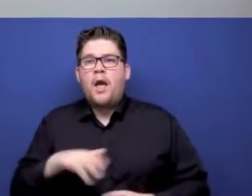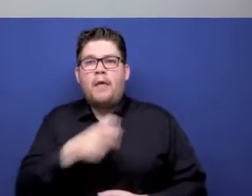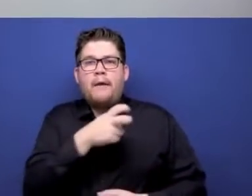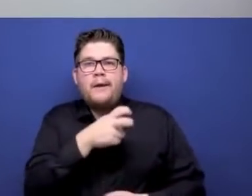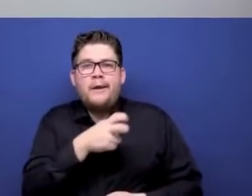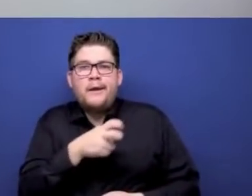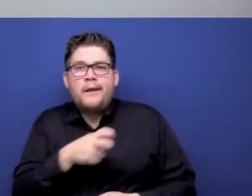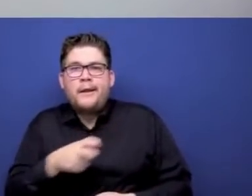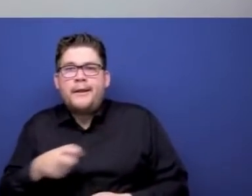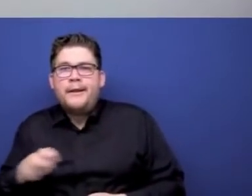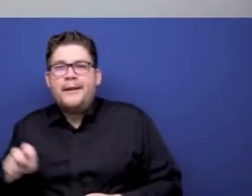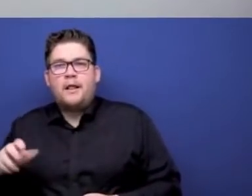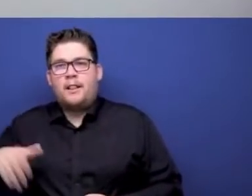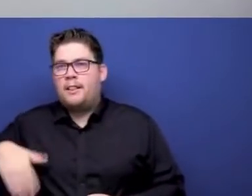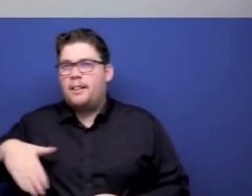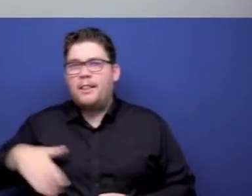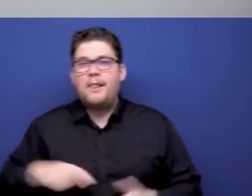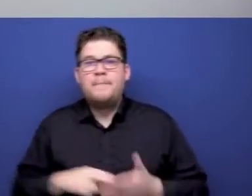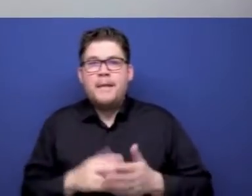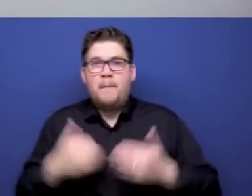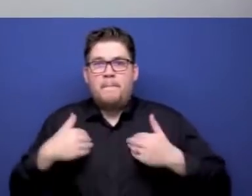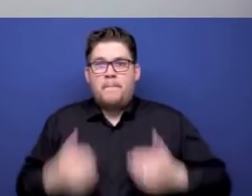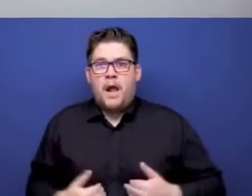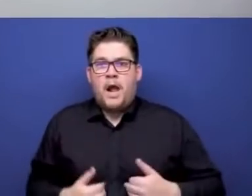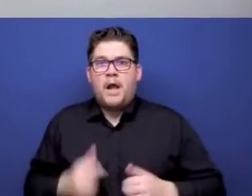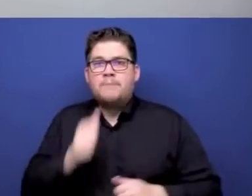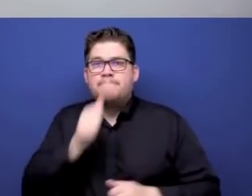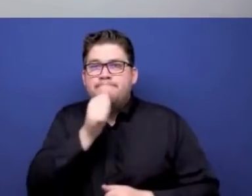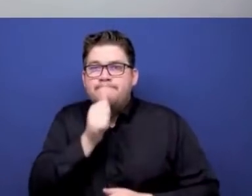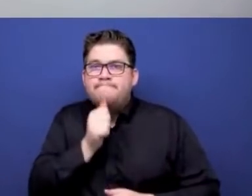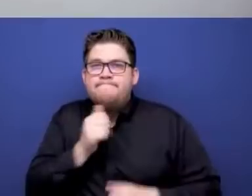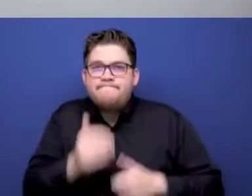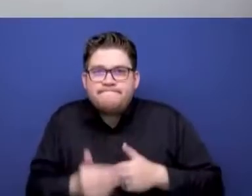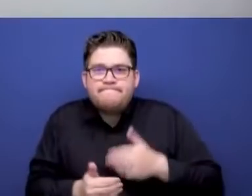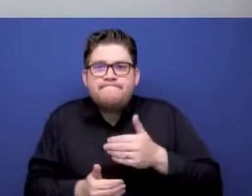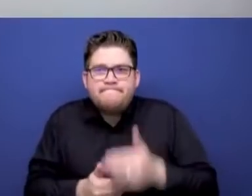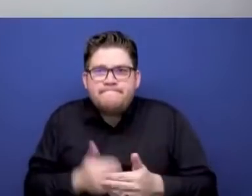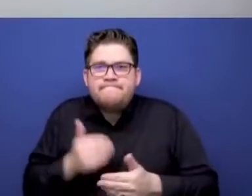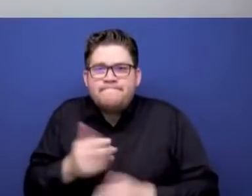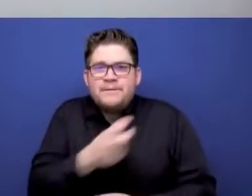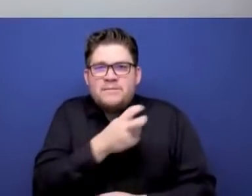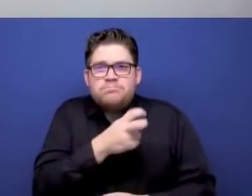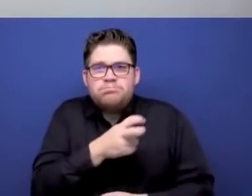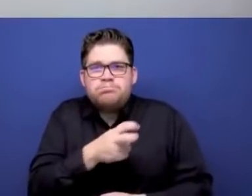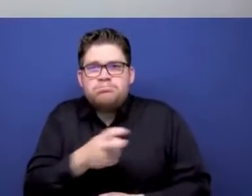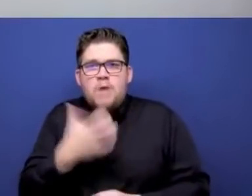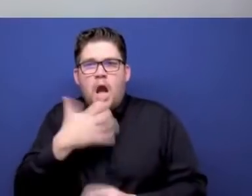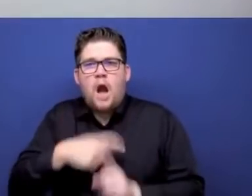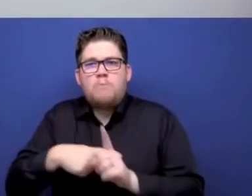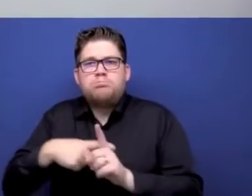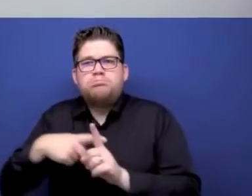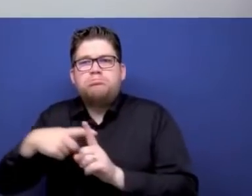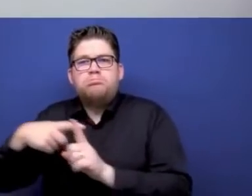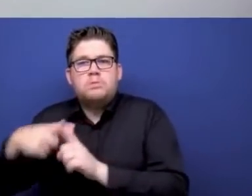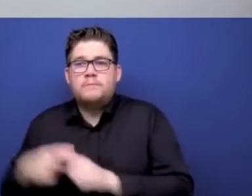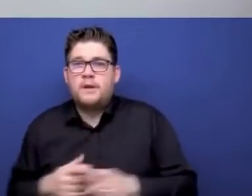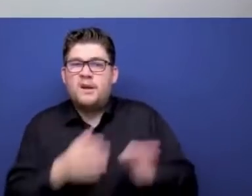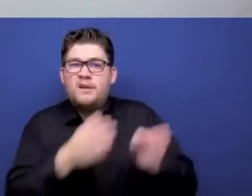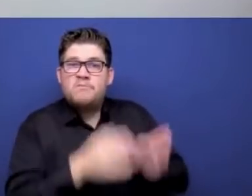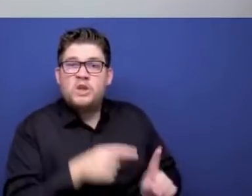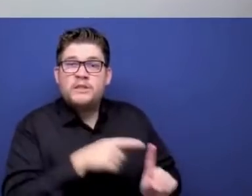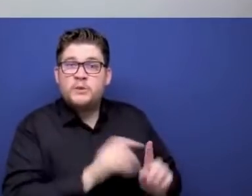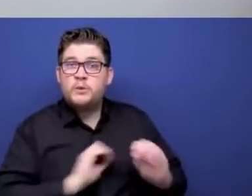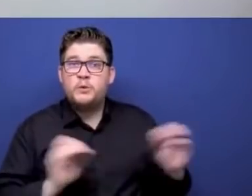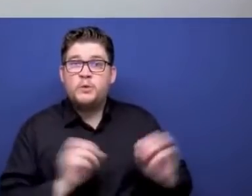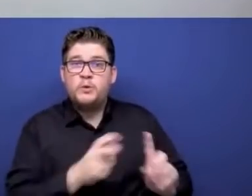withstand more heat. So we are still in that period where people are susceptible. So if there are people who are living alone, who aren't